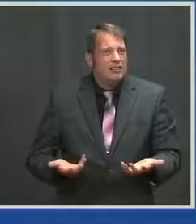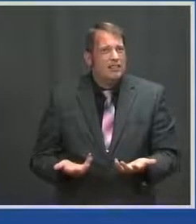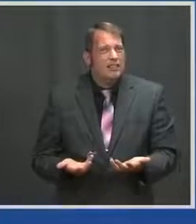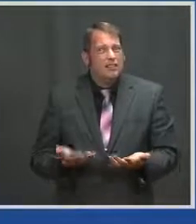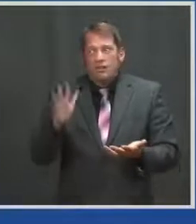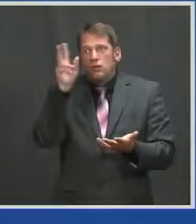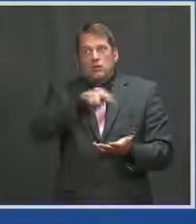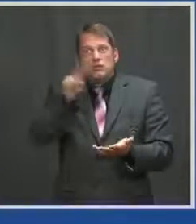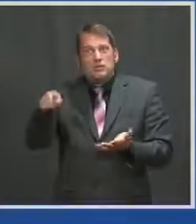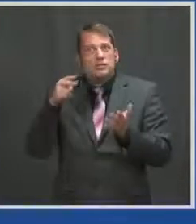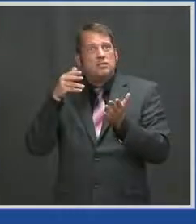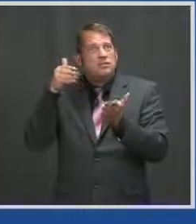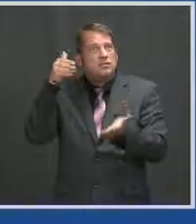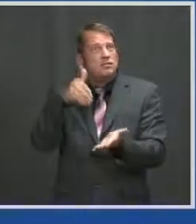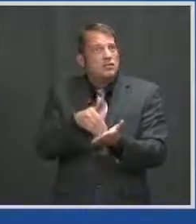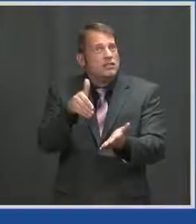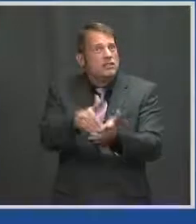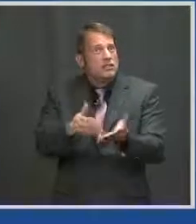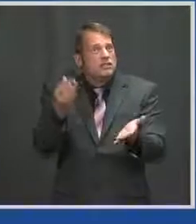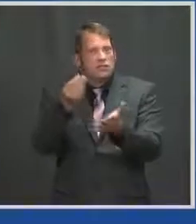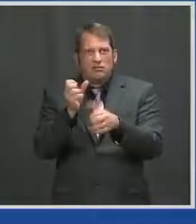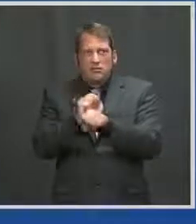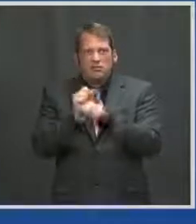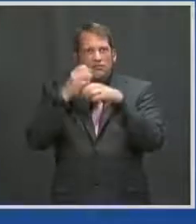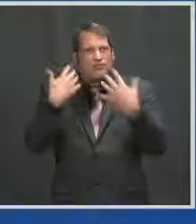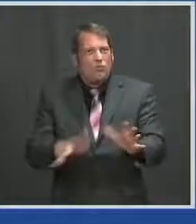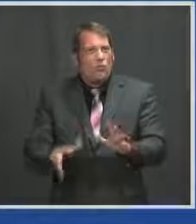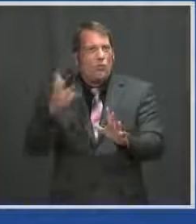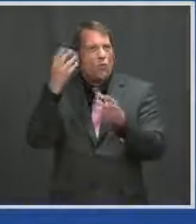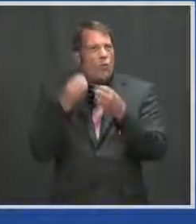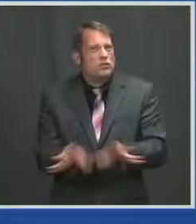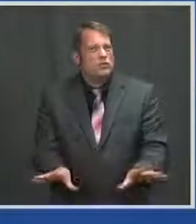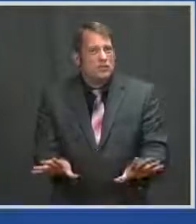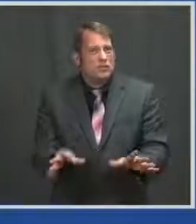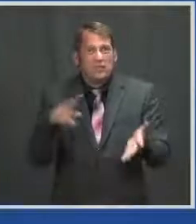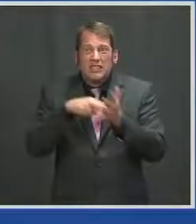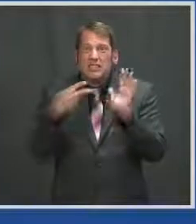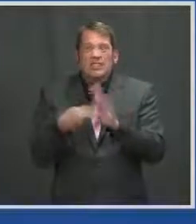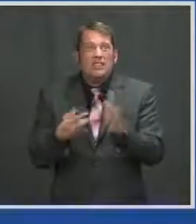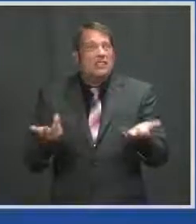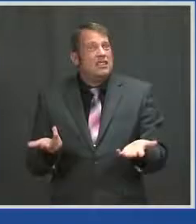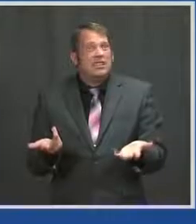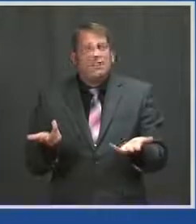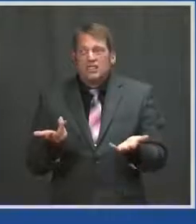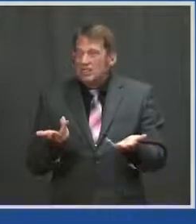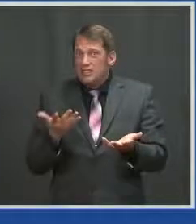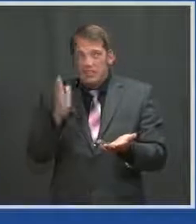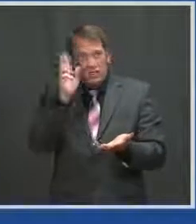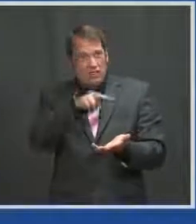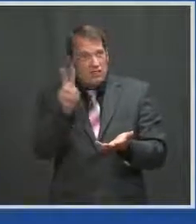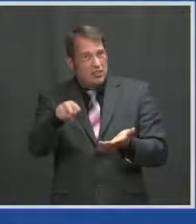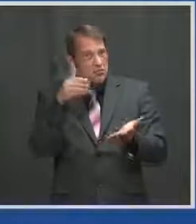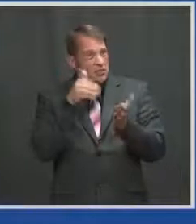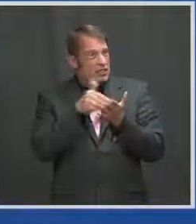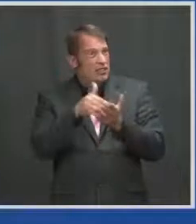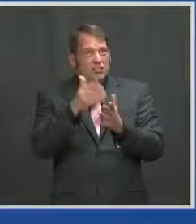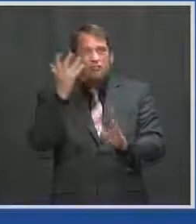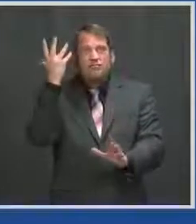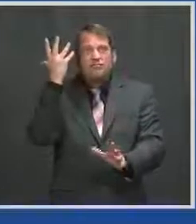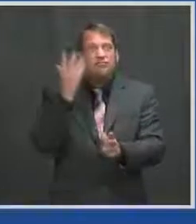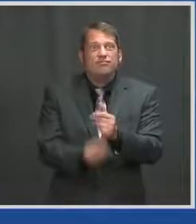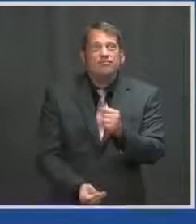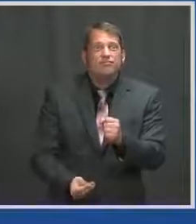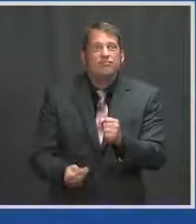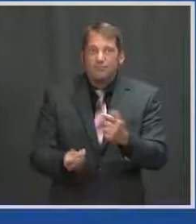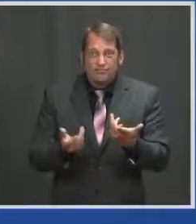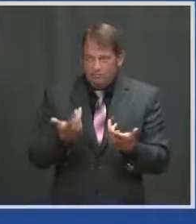us 22 million jobs. When we came in, we inherited a year of profound economic crisis